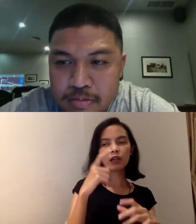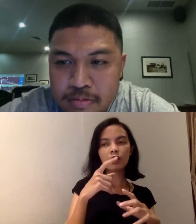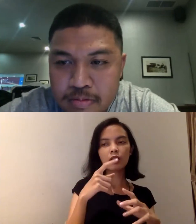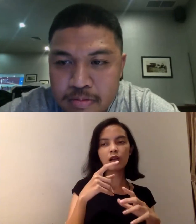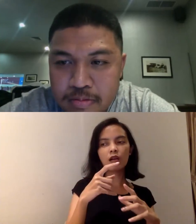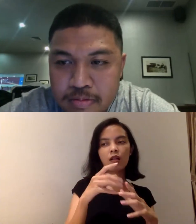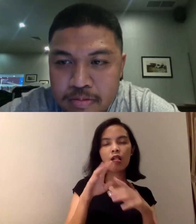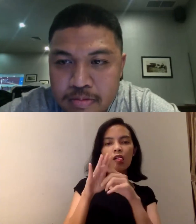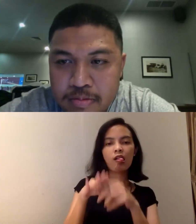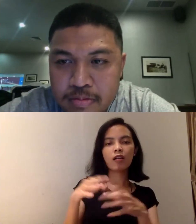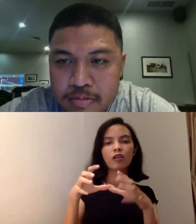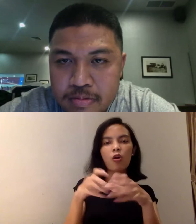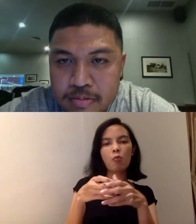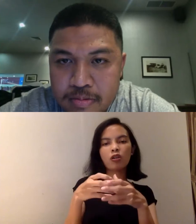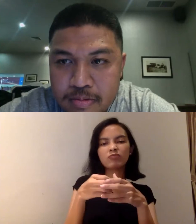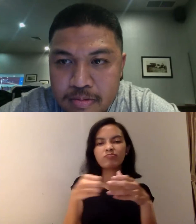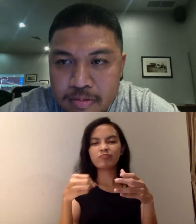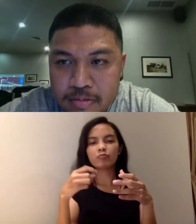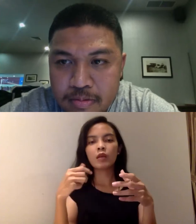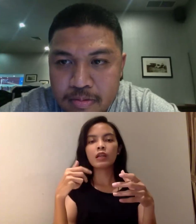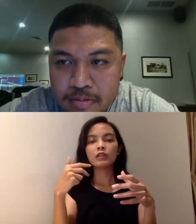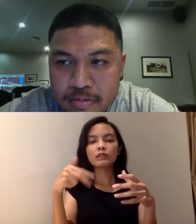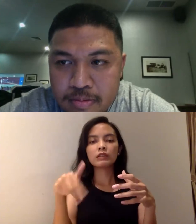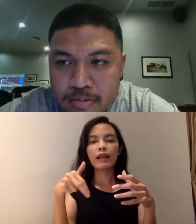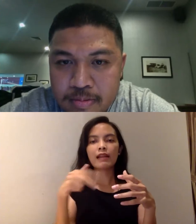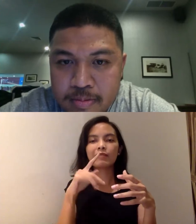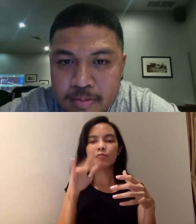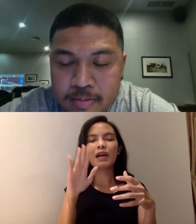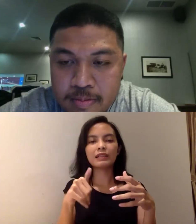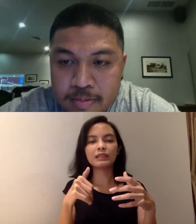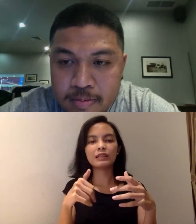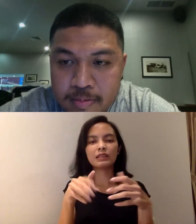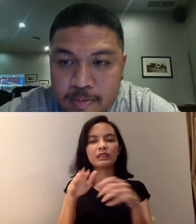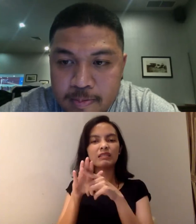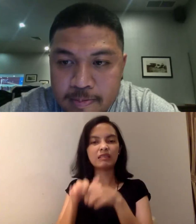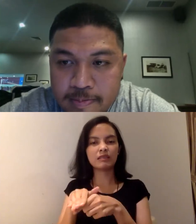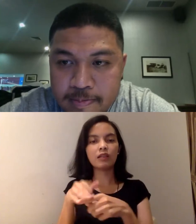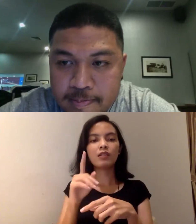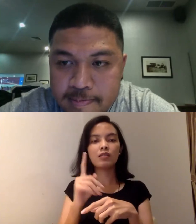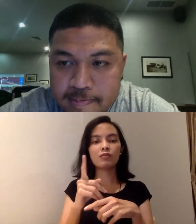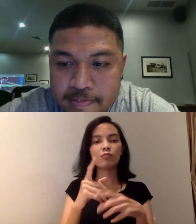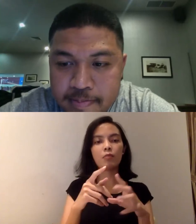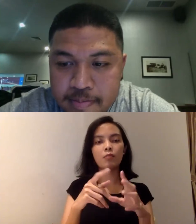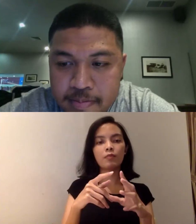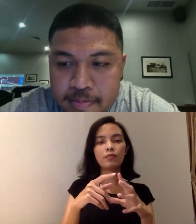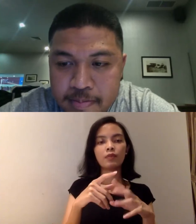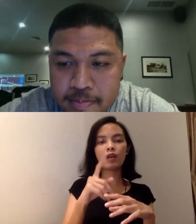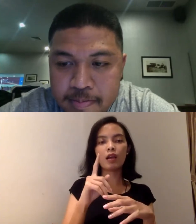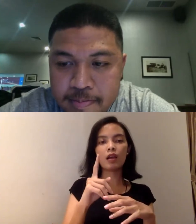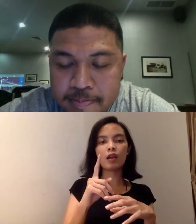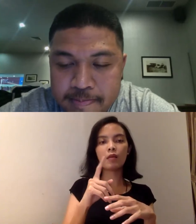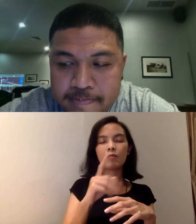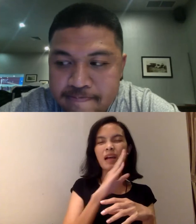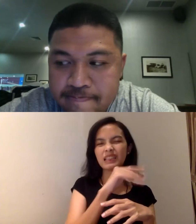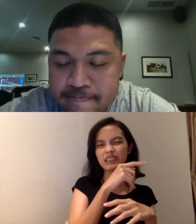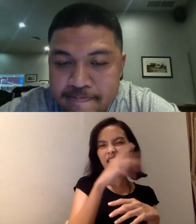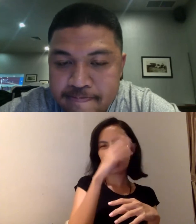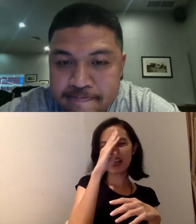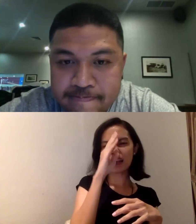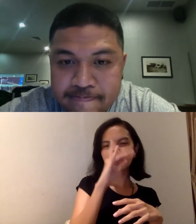example, because he lives as a cisgender heterosexual man, where sometimes came